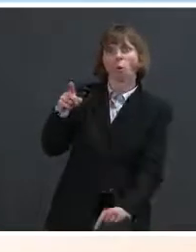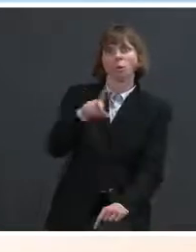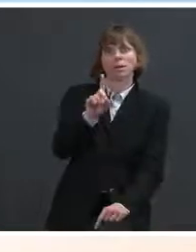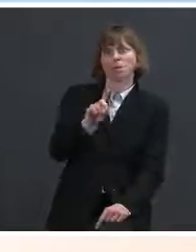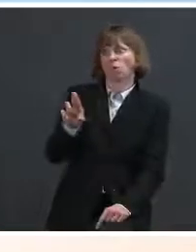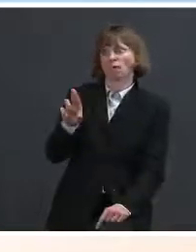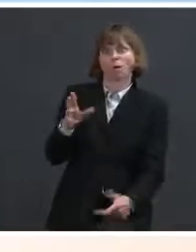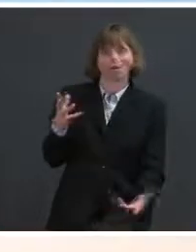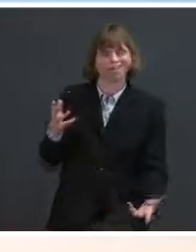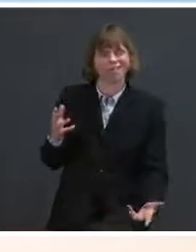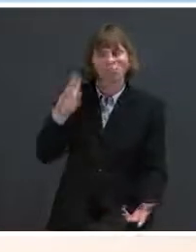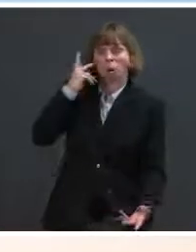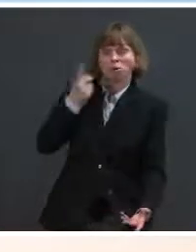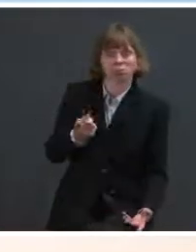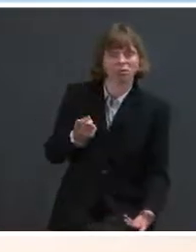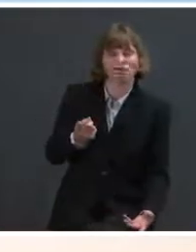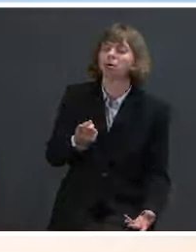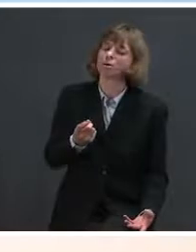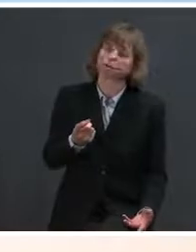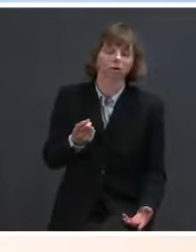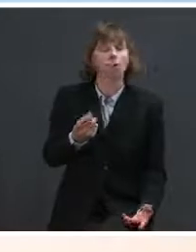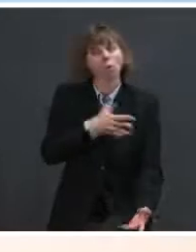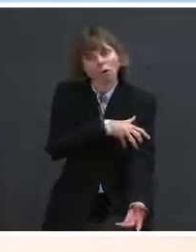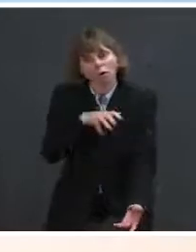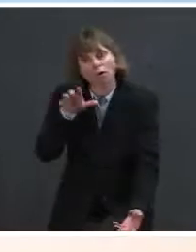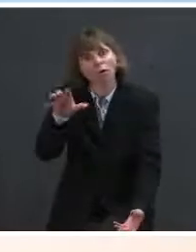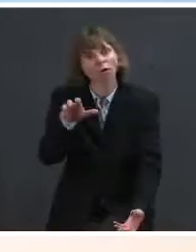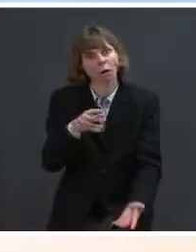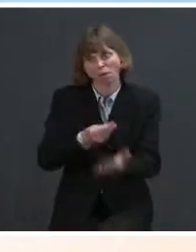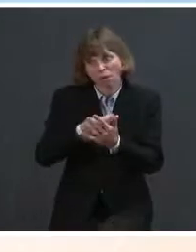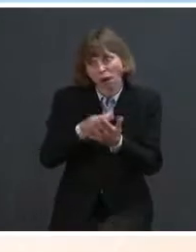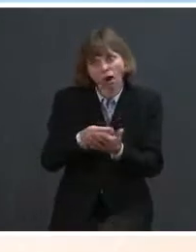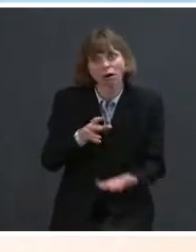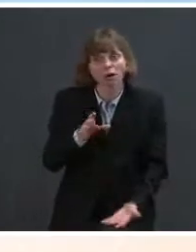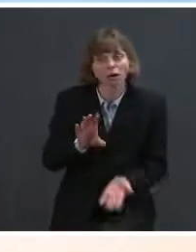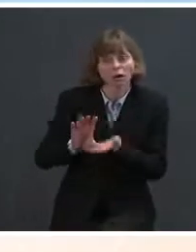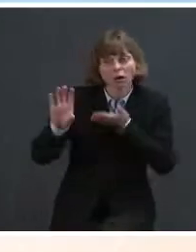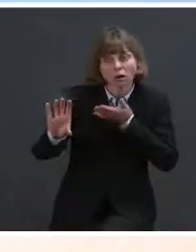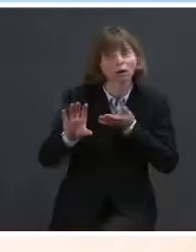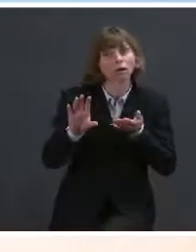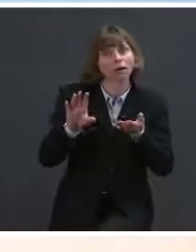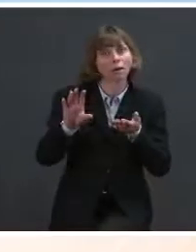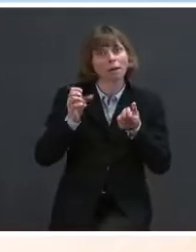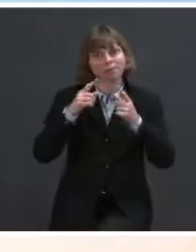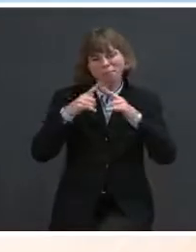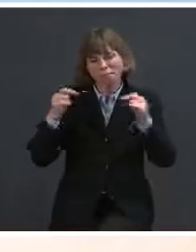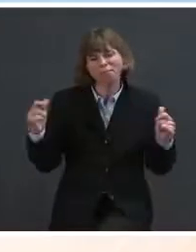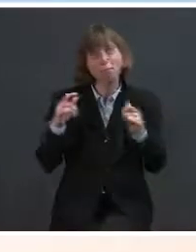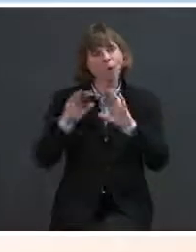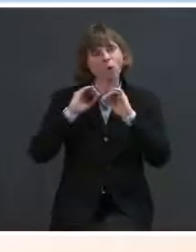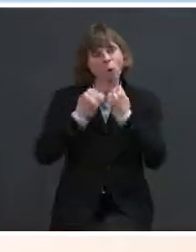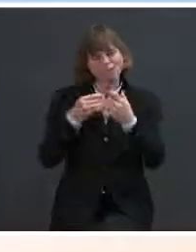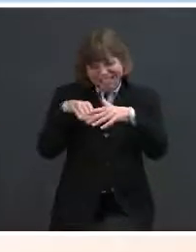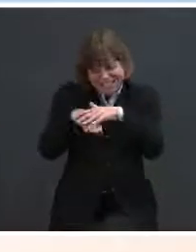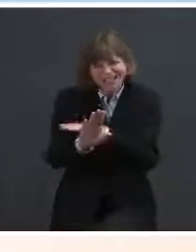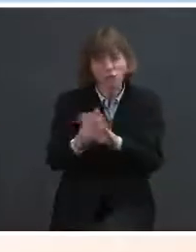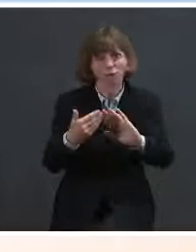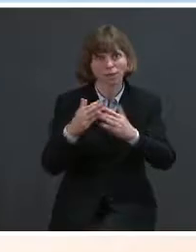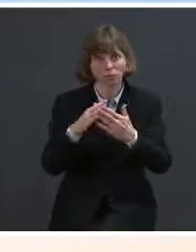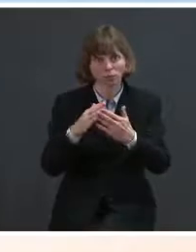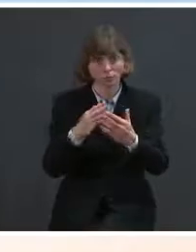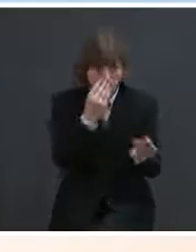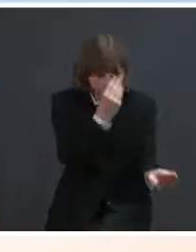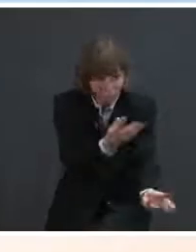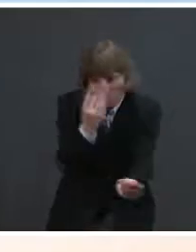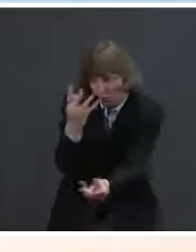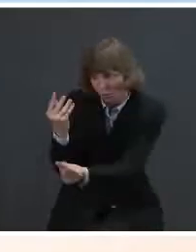to empower, to provide funding, to work with these different organizations to get into communities and convey this